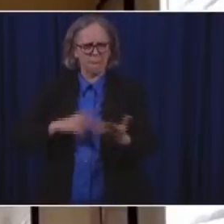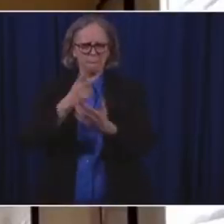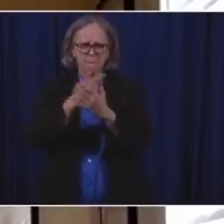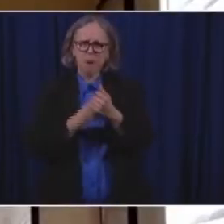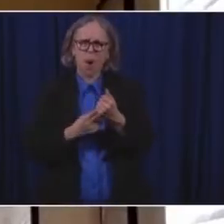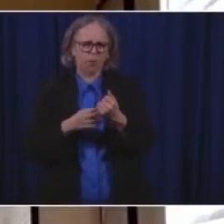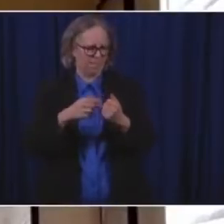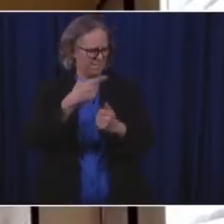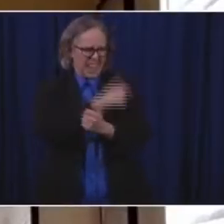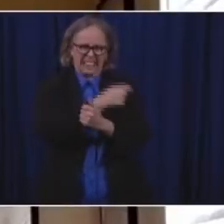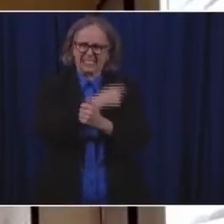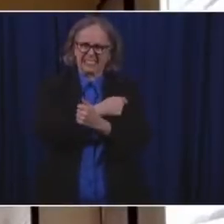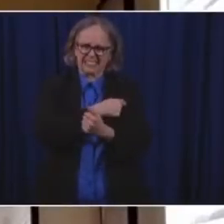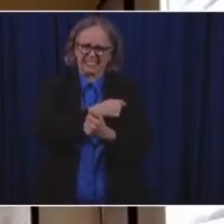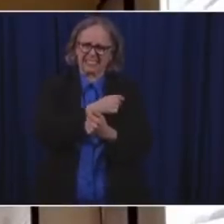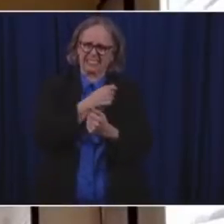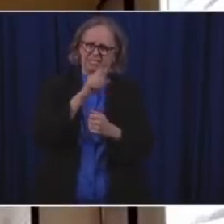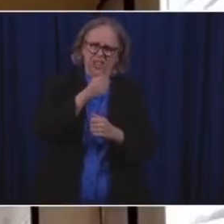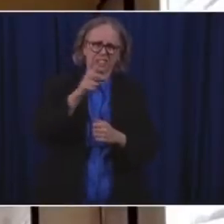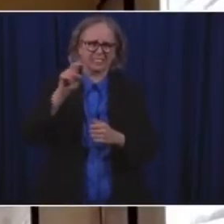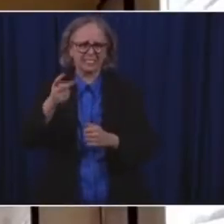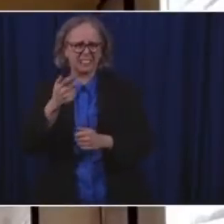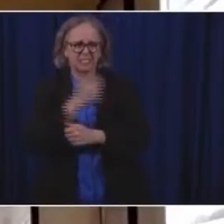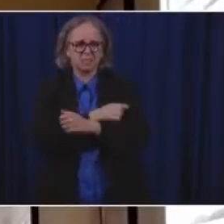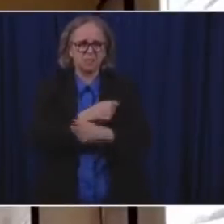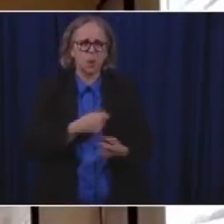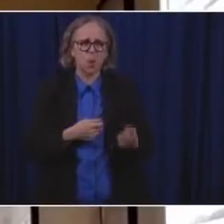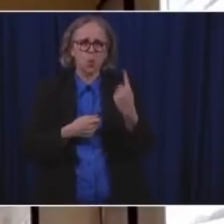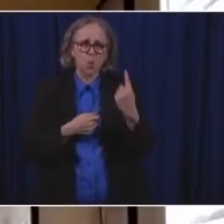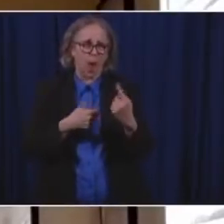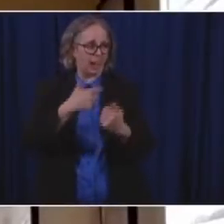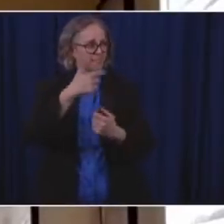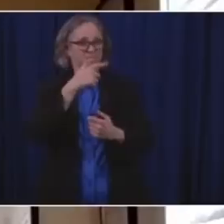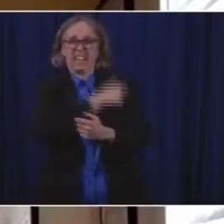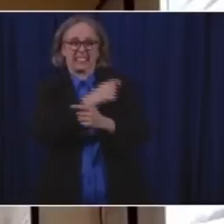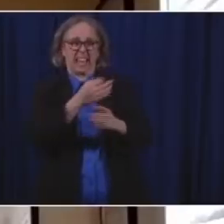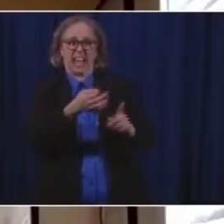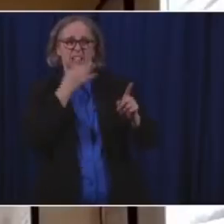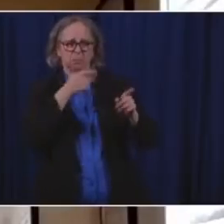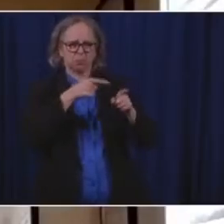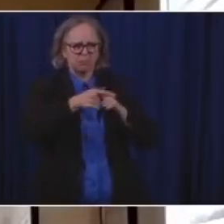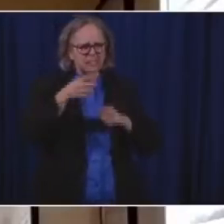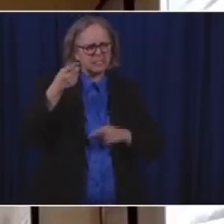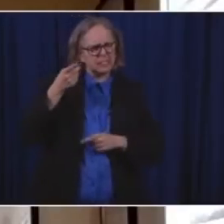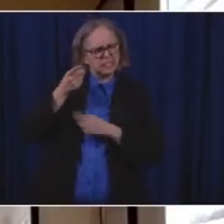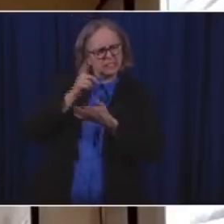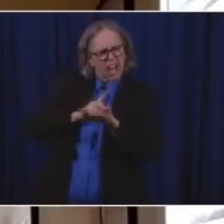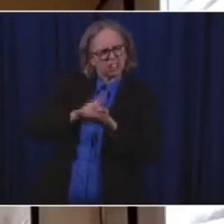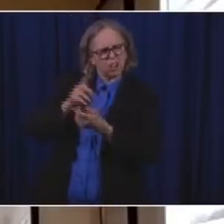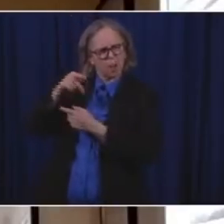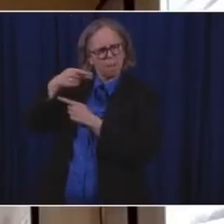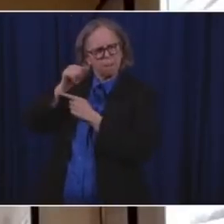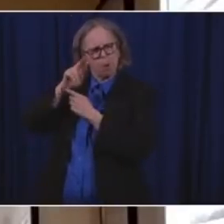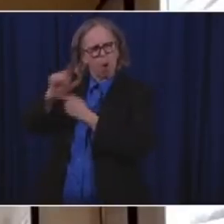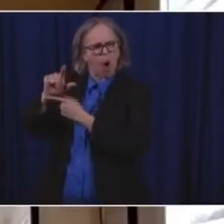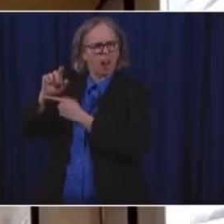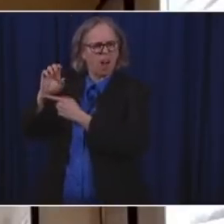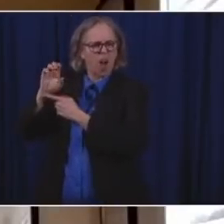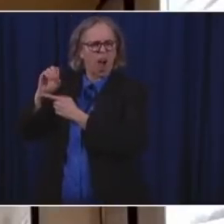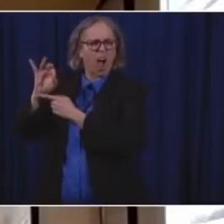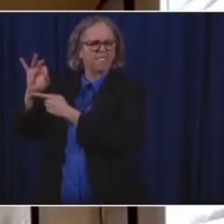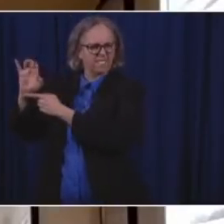of the vaccine experts in the country, Dr. Paul Offit, noted that with vaccines, you